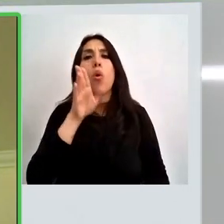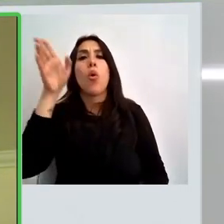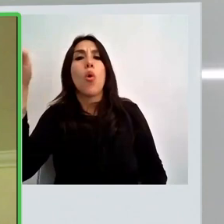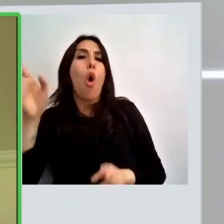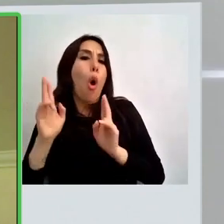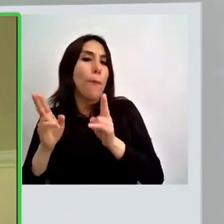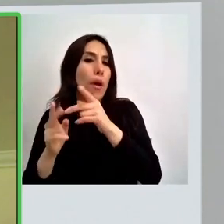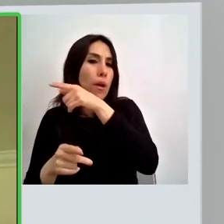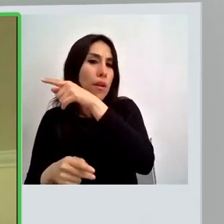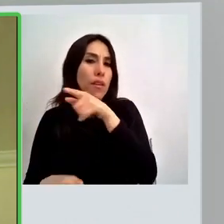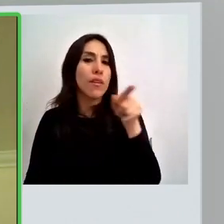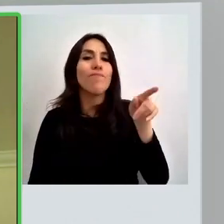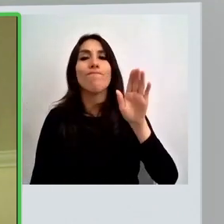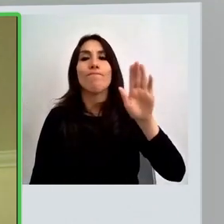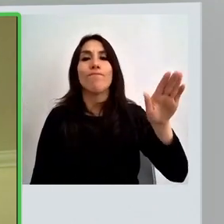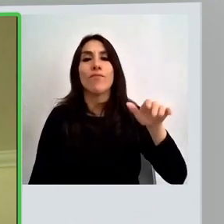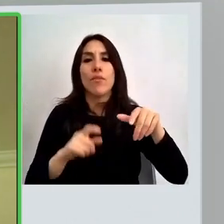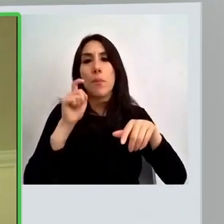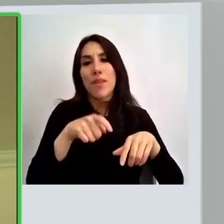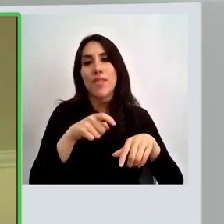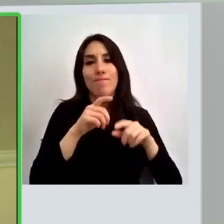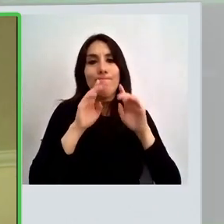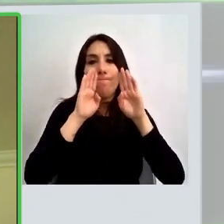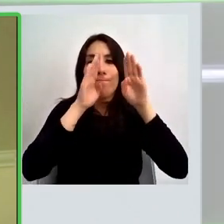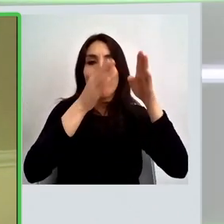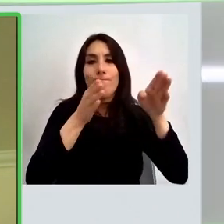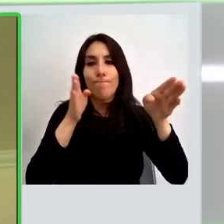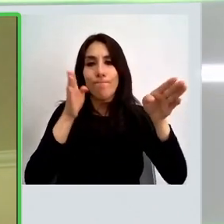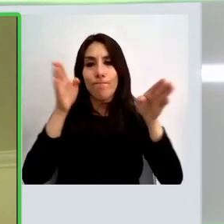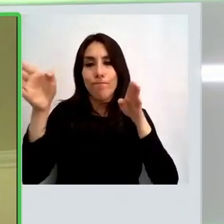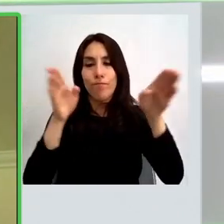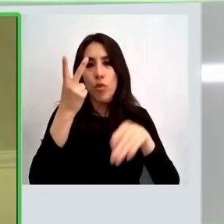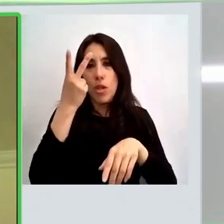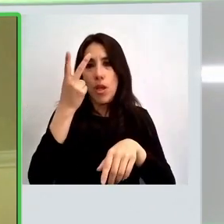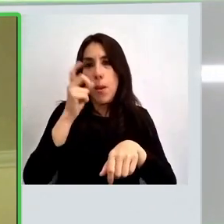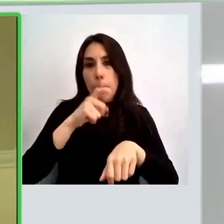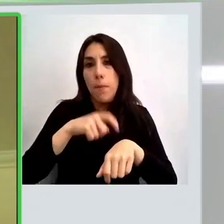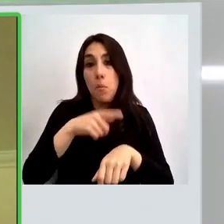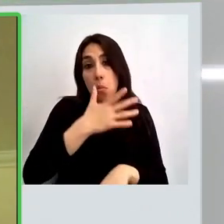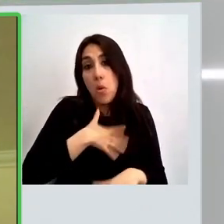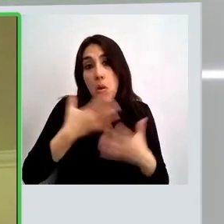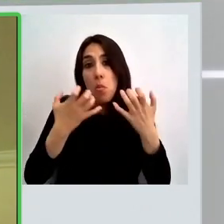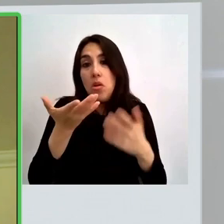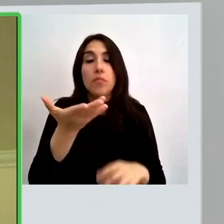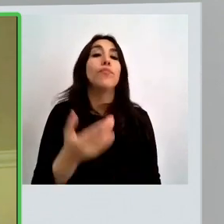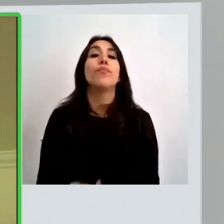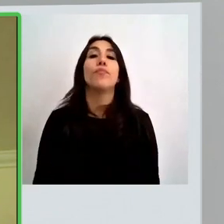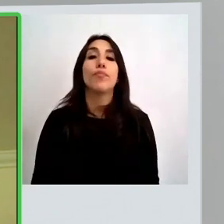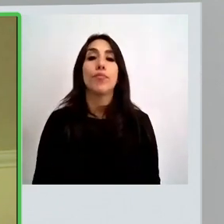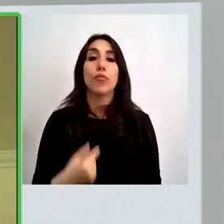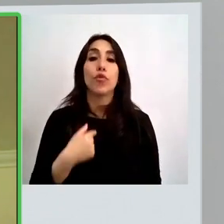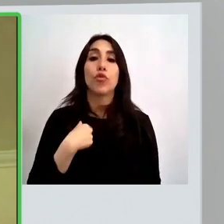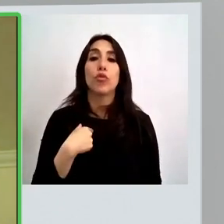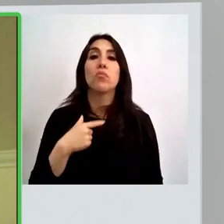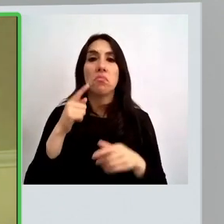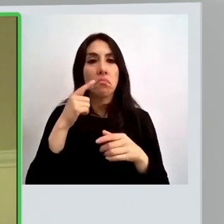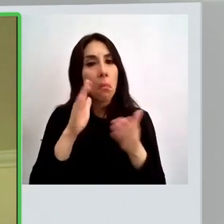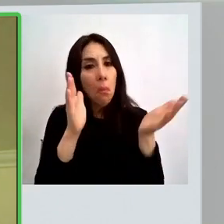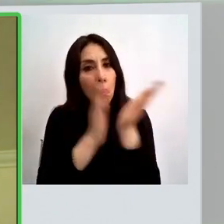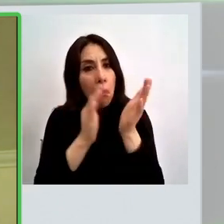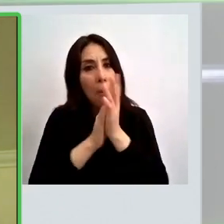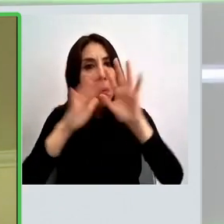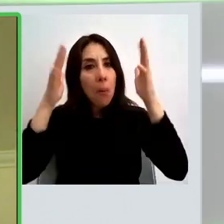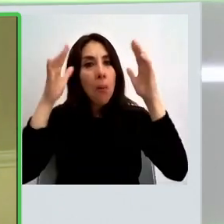Let me close just by applauding Chile for passing your own legislation to advance employment for people